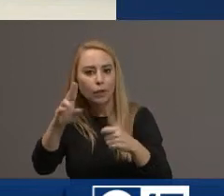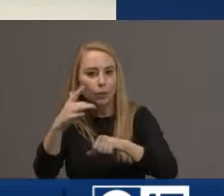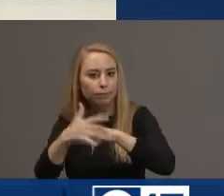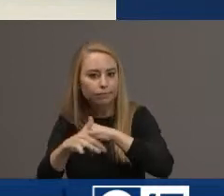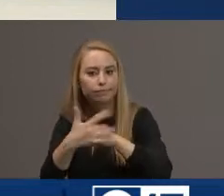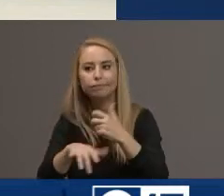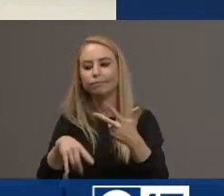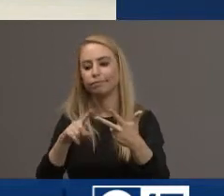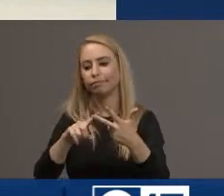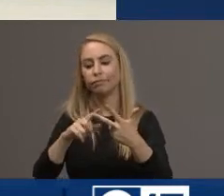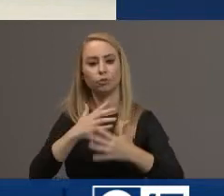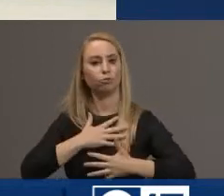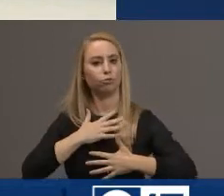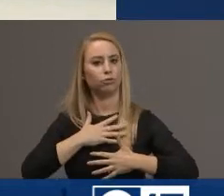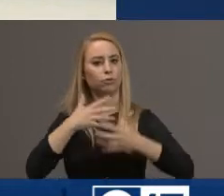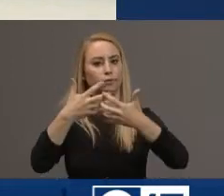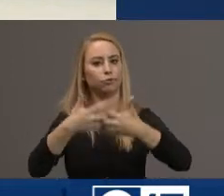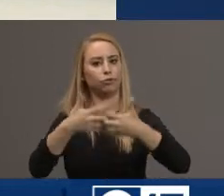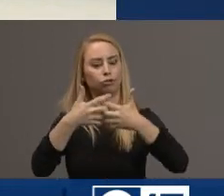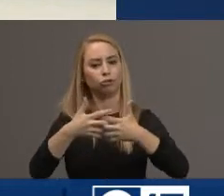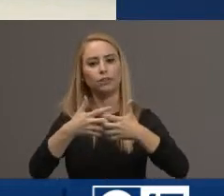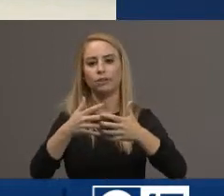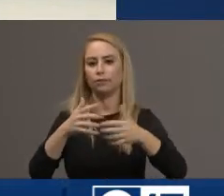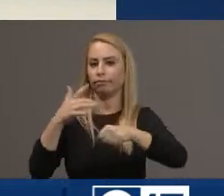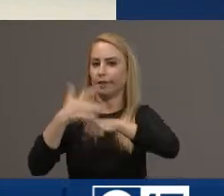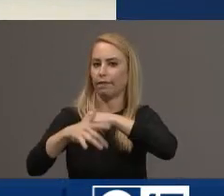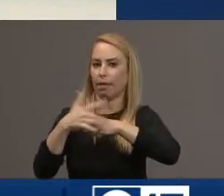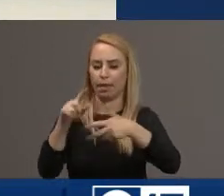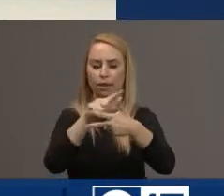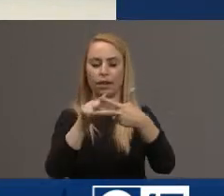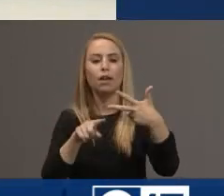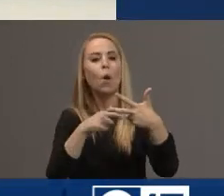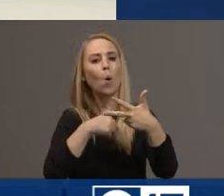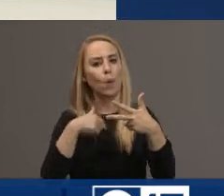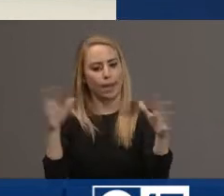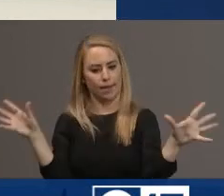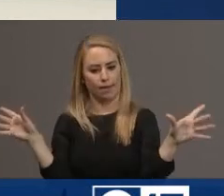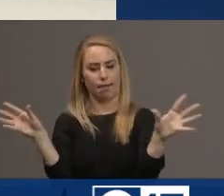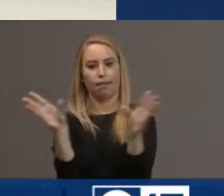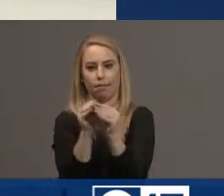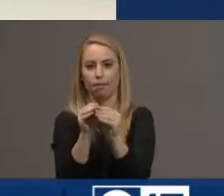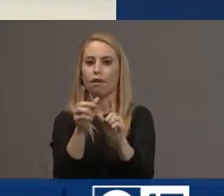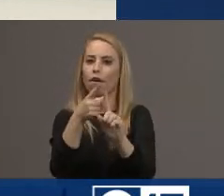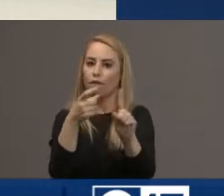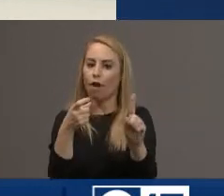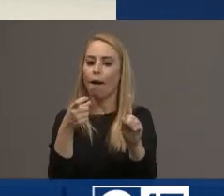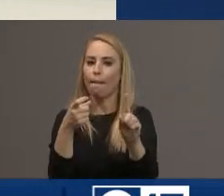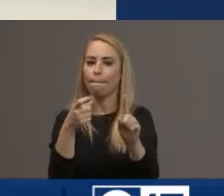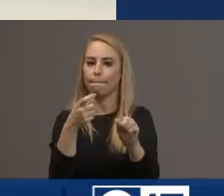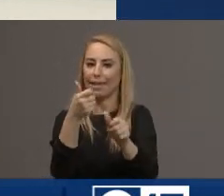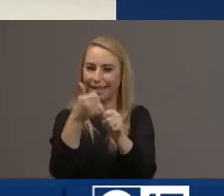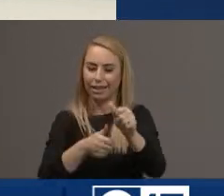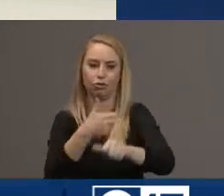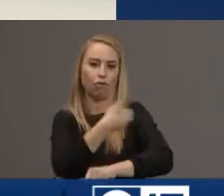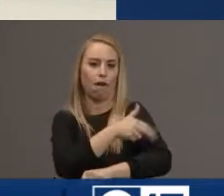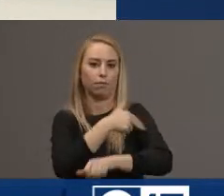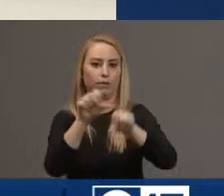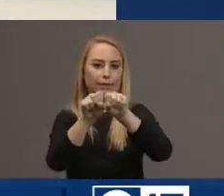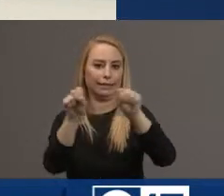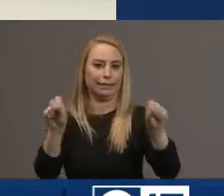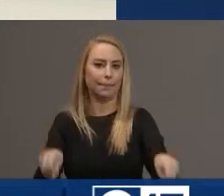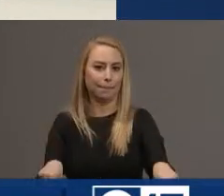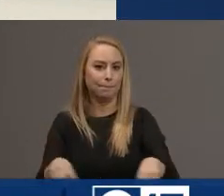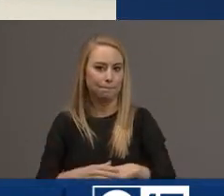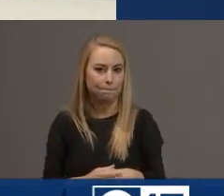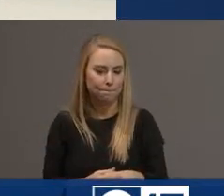capacity, we aggregate those numbers by collection from the hospital systems. The reason